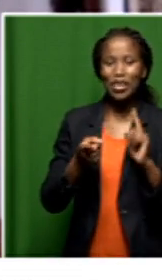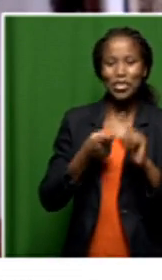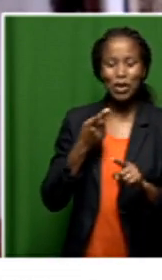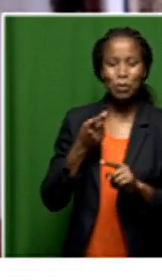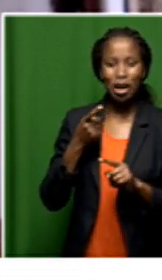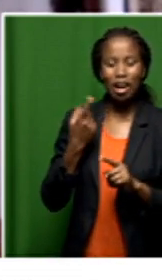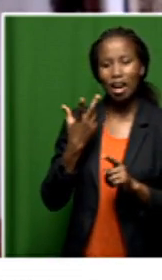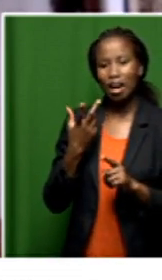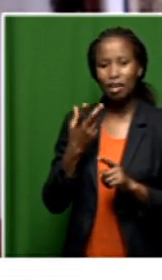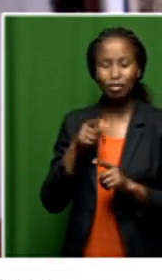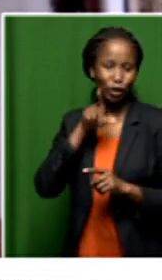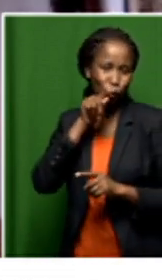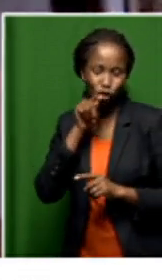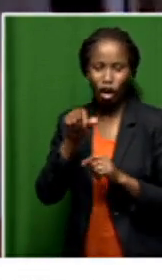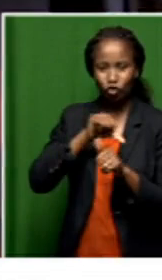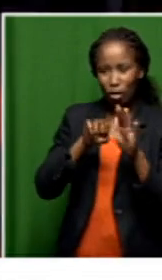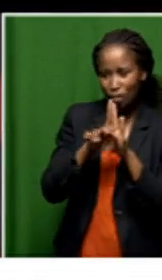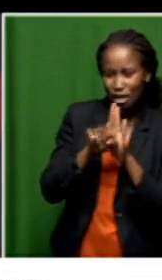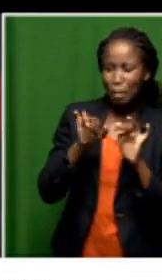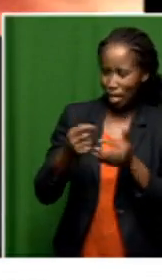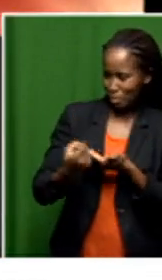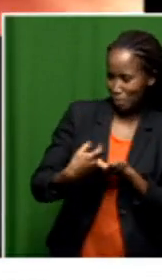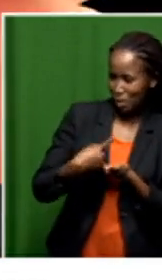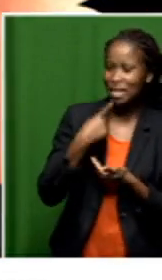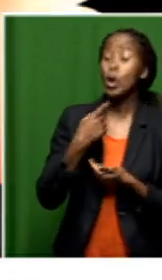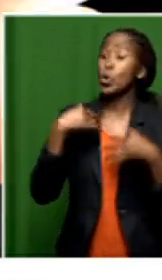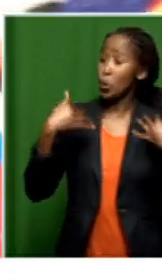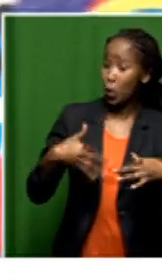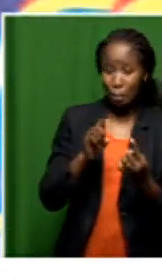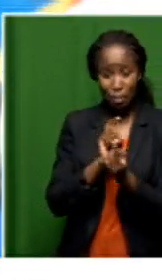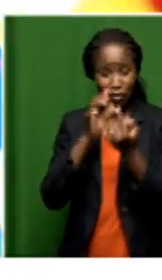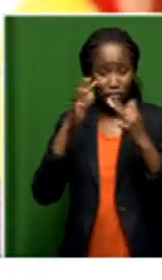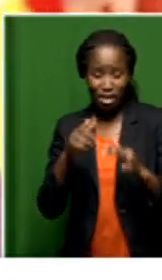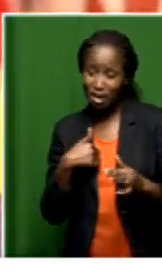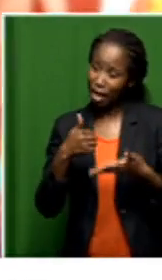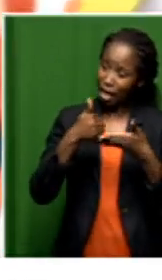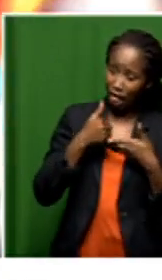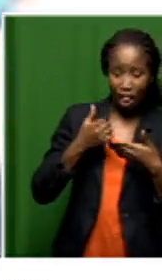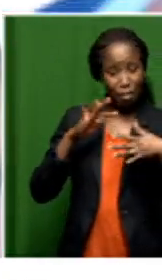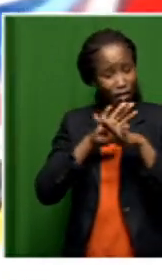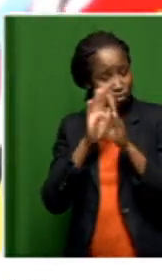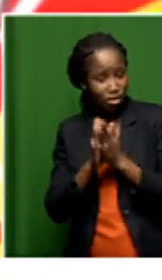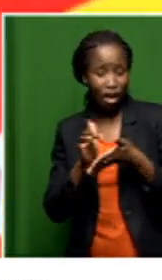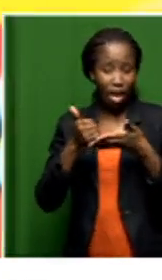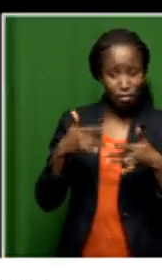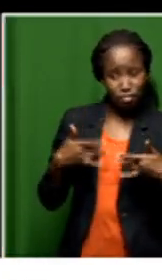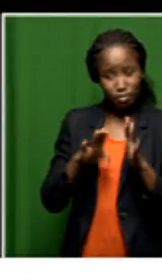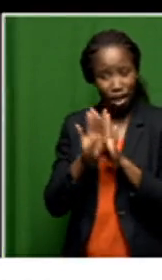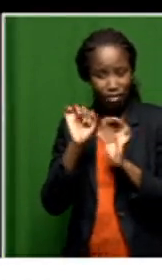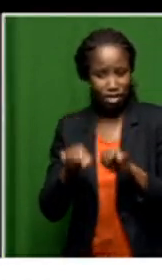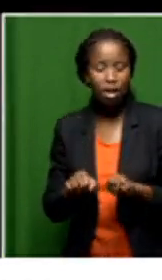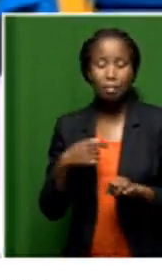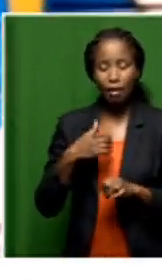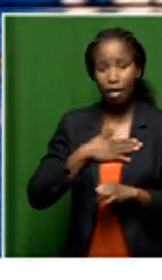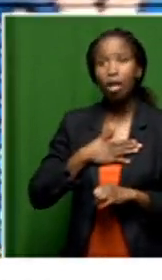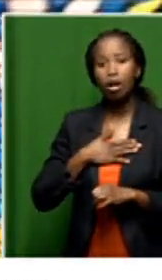from girls who tell me, yo, this song really spoke to me. It really helped me get over my boyfriend and all that kind of stuff, which is really, really good, because I